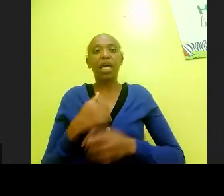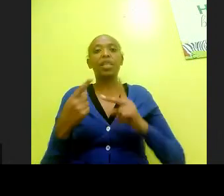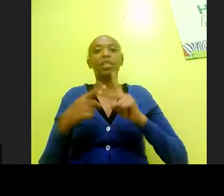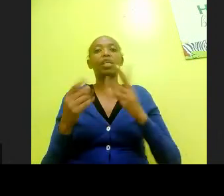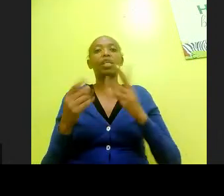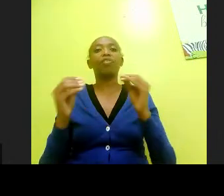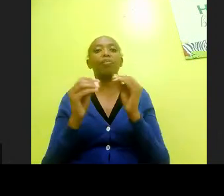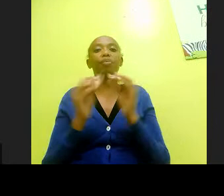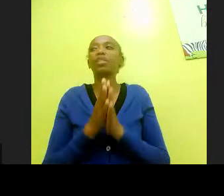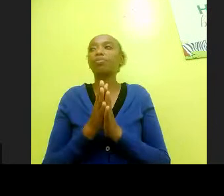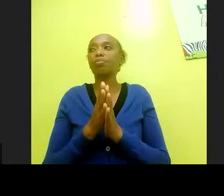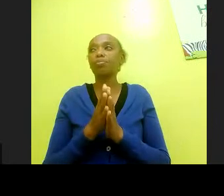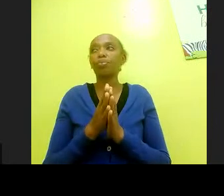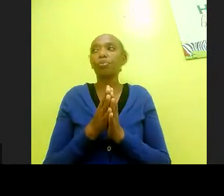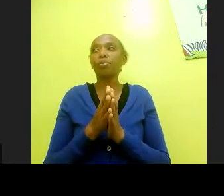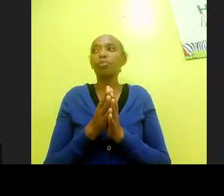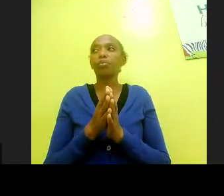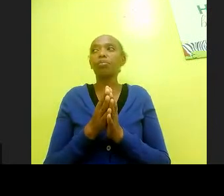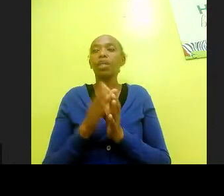meeting.